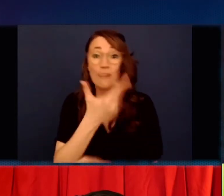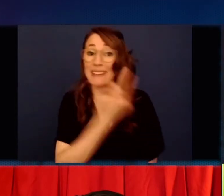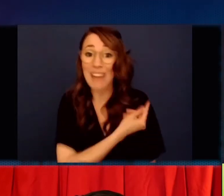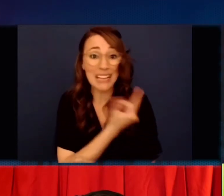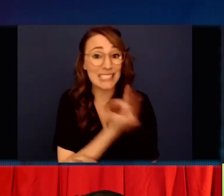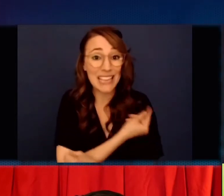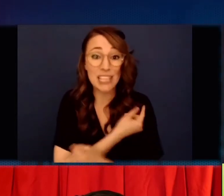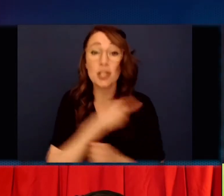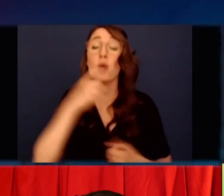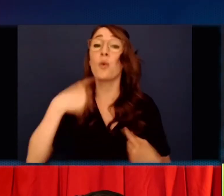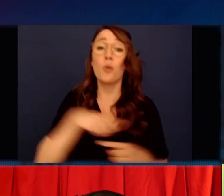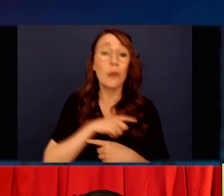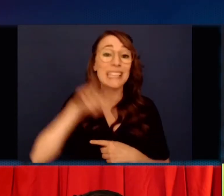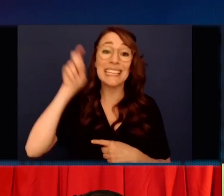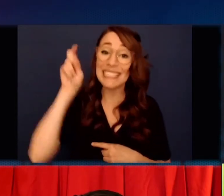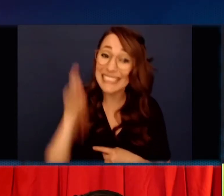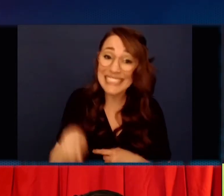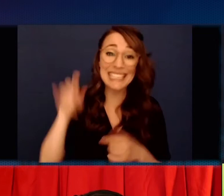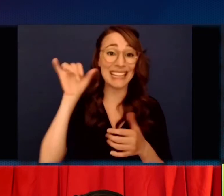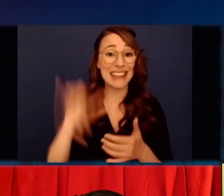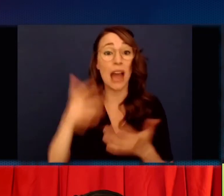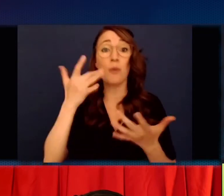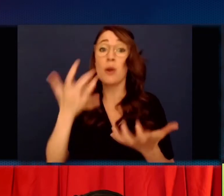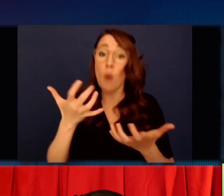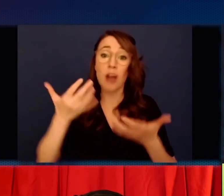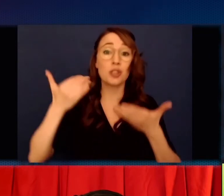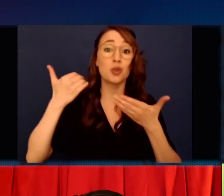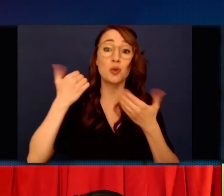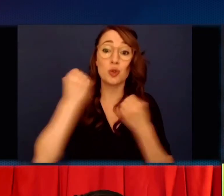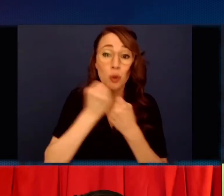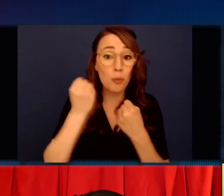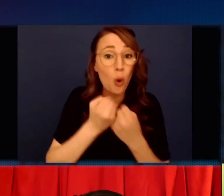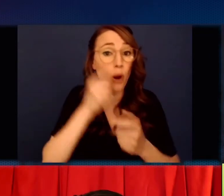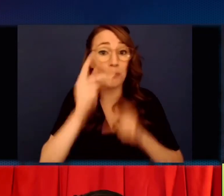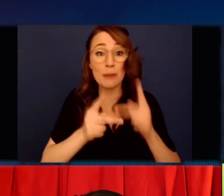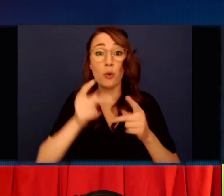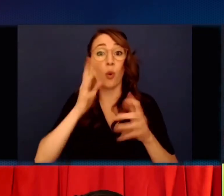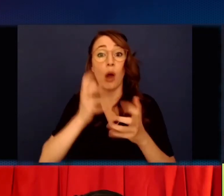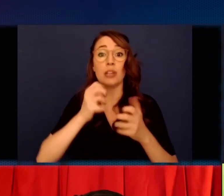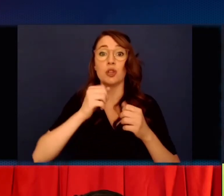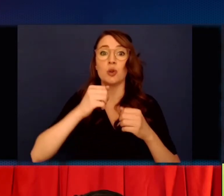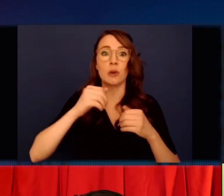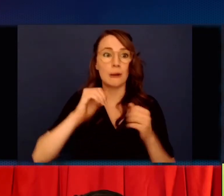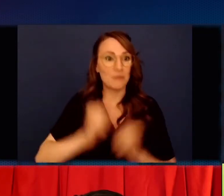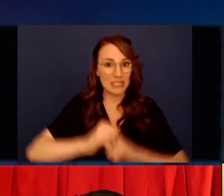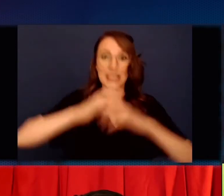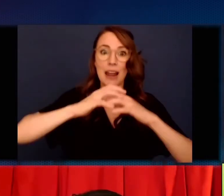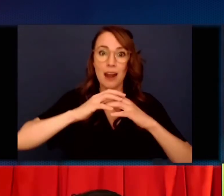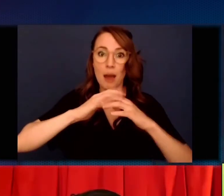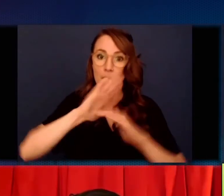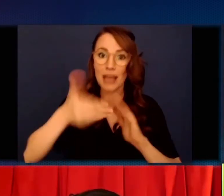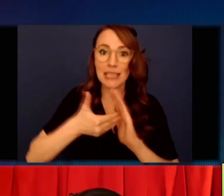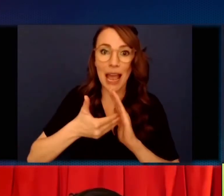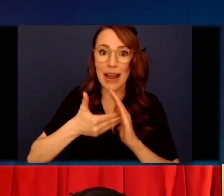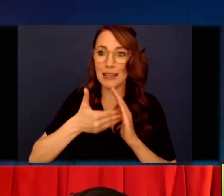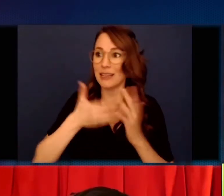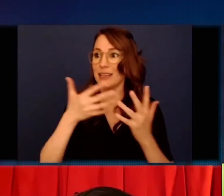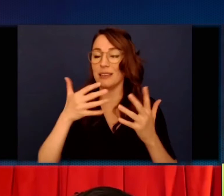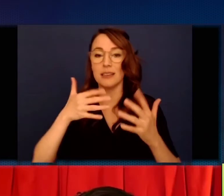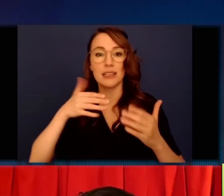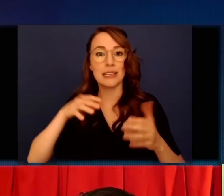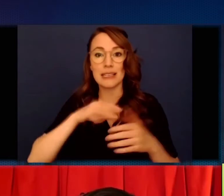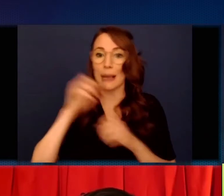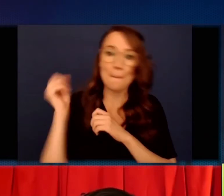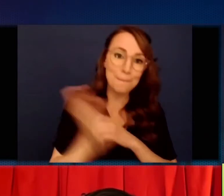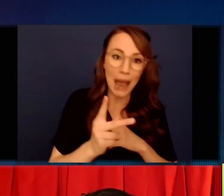can get the Met and other arts organizations back into business and being the economic drivers that the arts